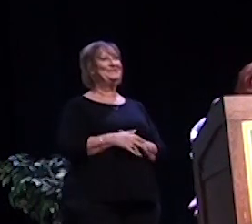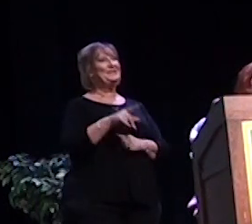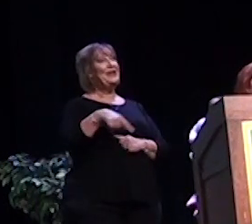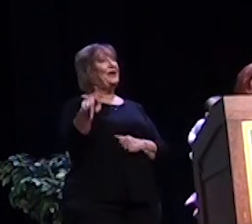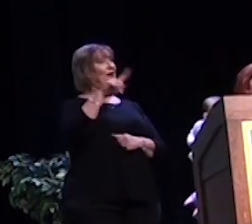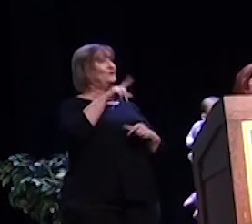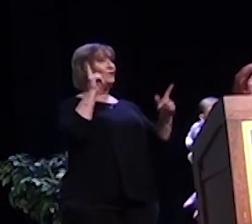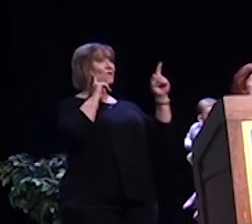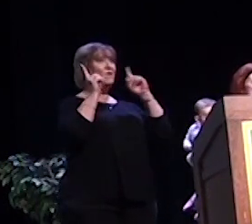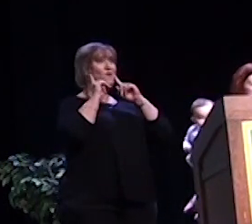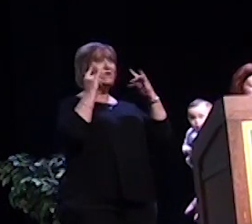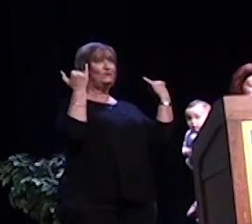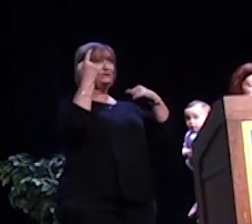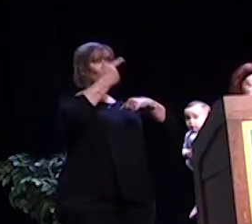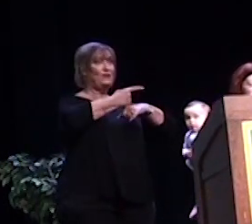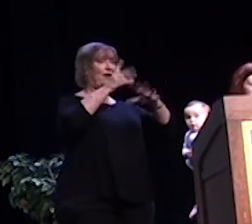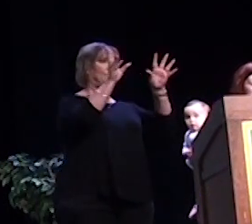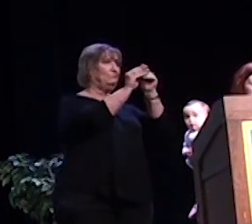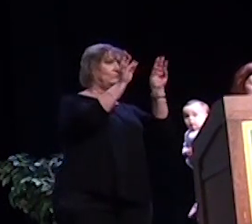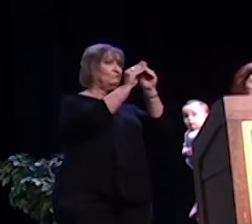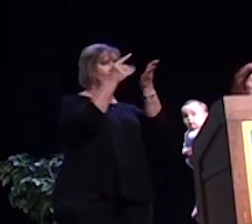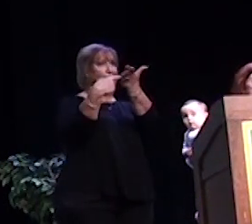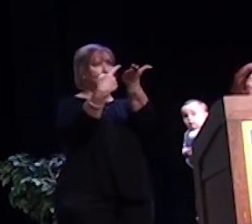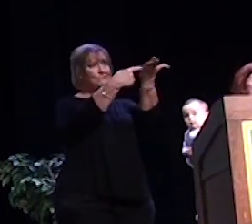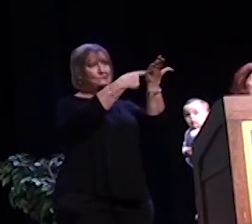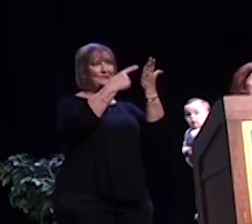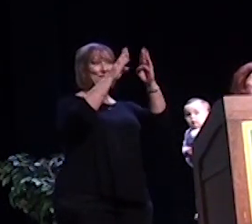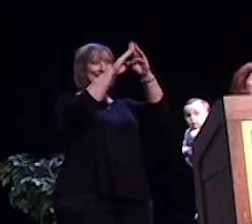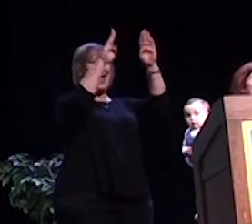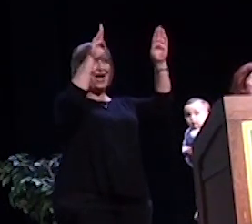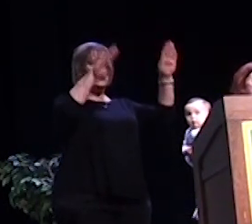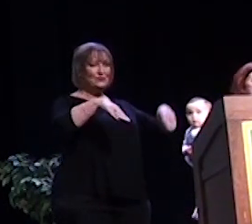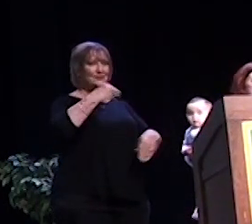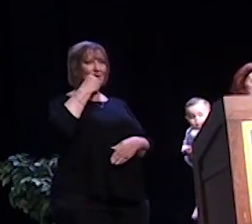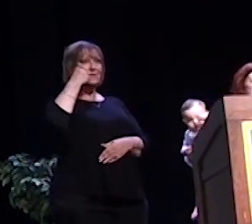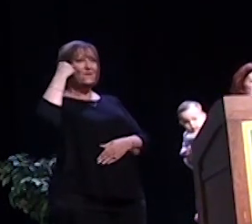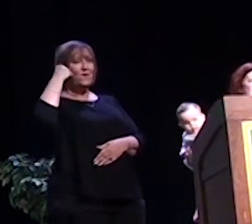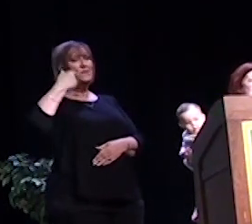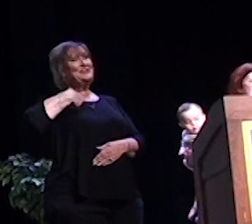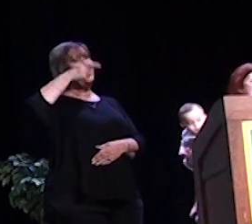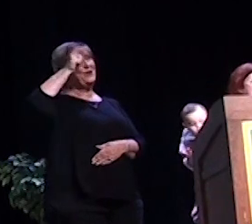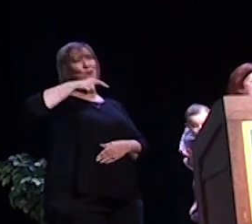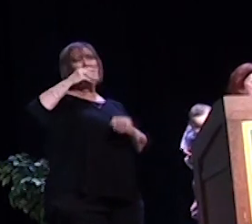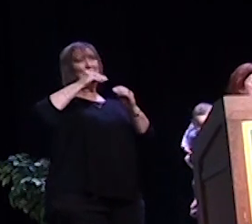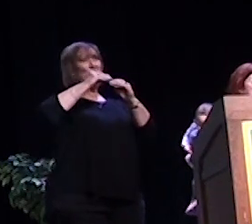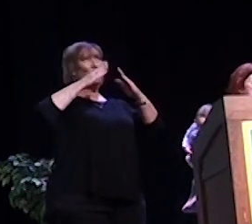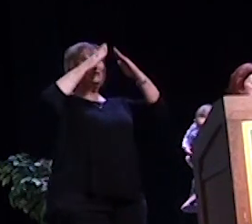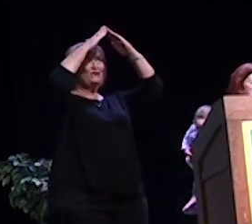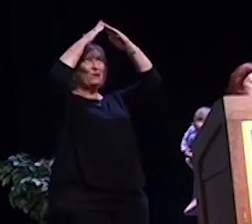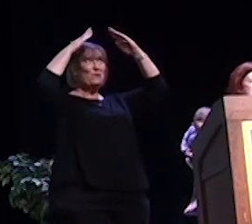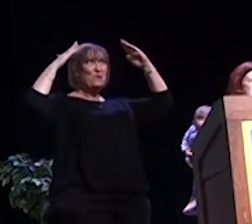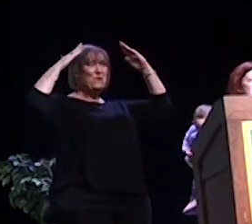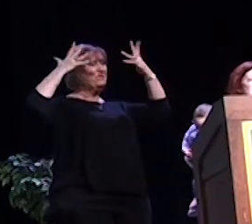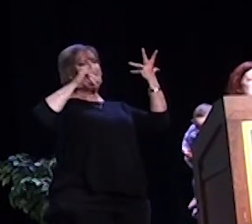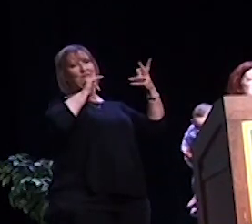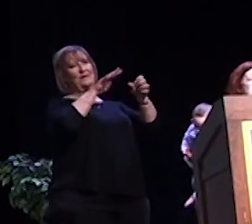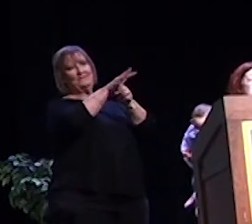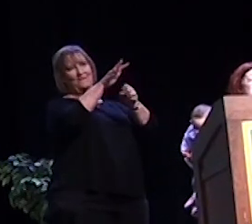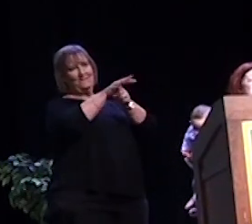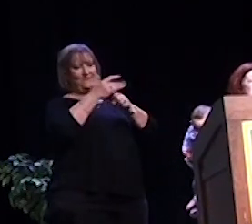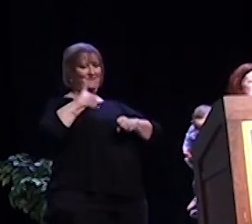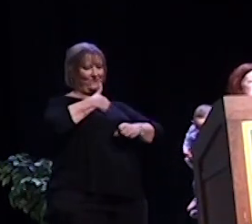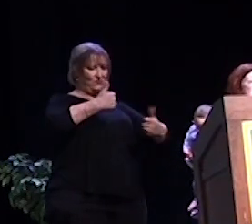heard, we've heard a lot today about housing, and we know that we need a lot more than just a roof over our heads to reach our full potential.